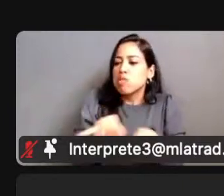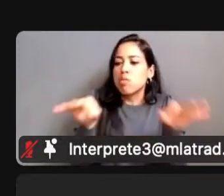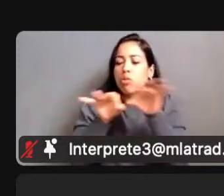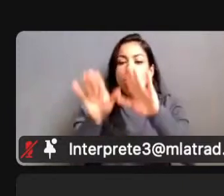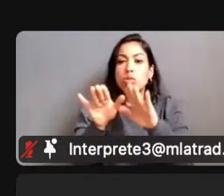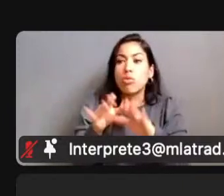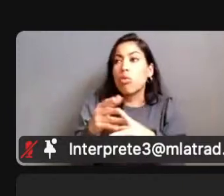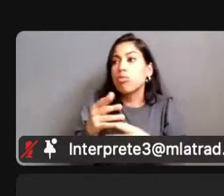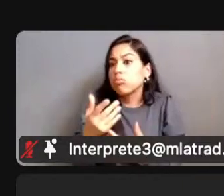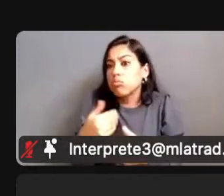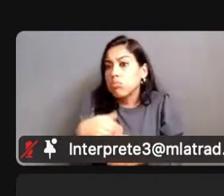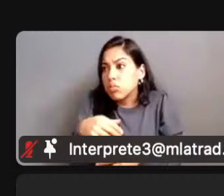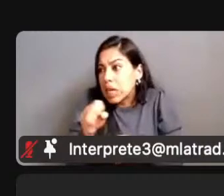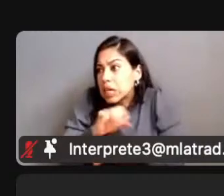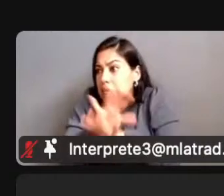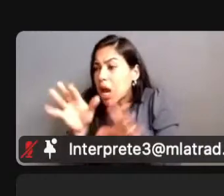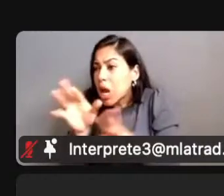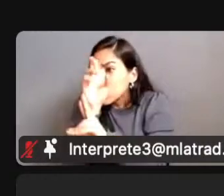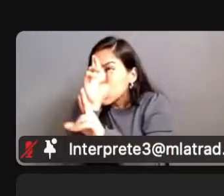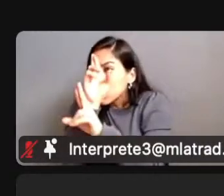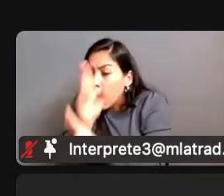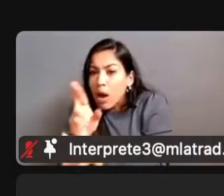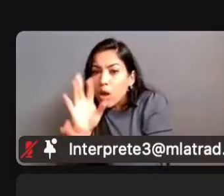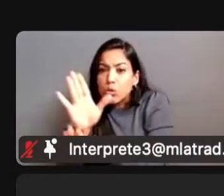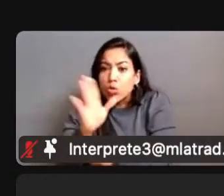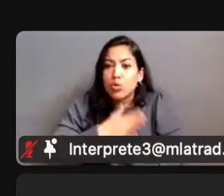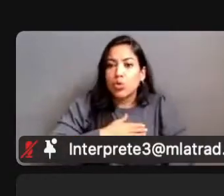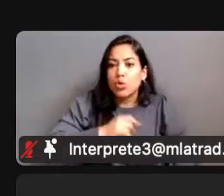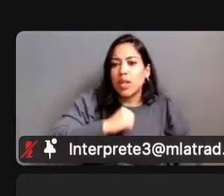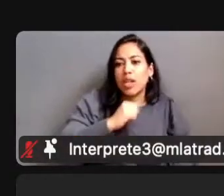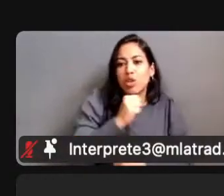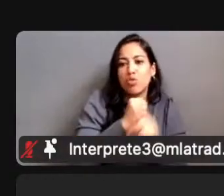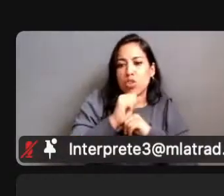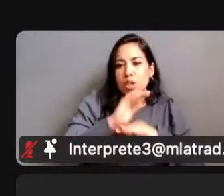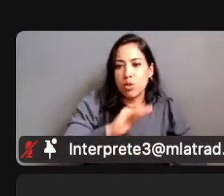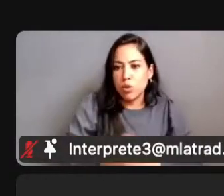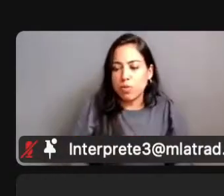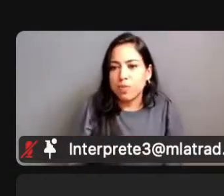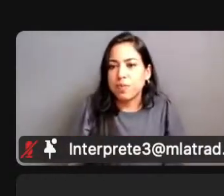and respectful of the social rights.